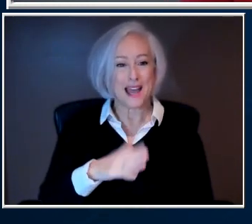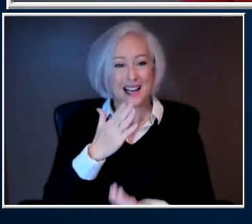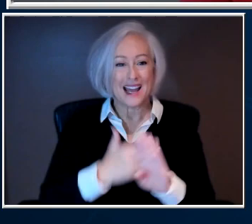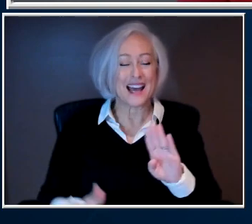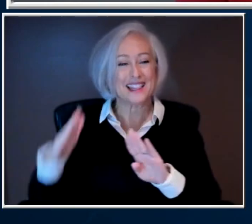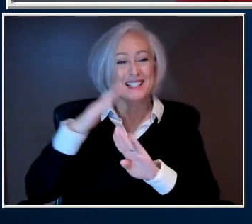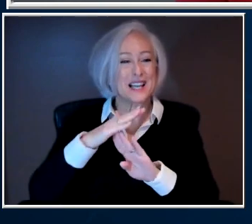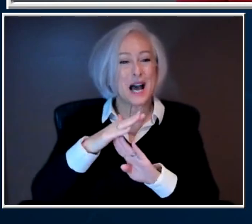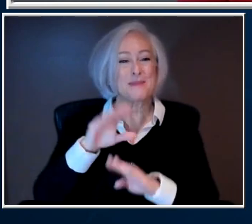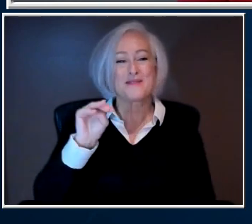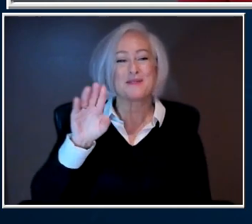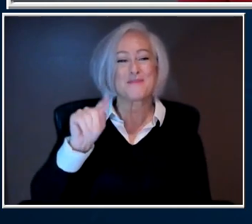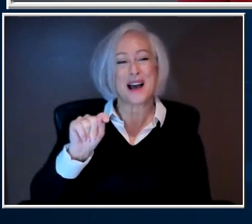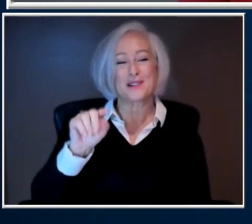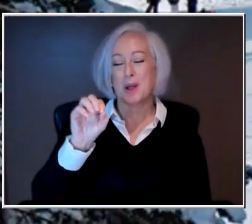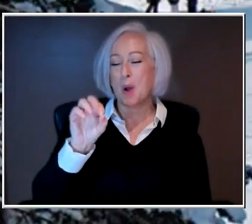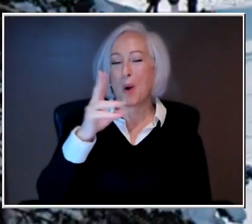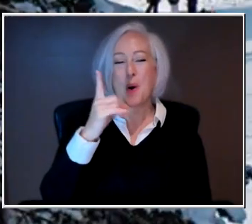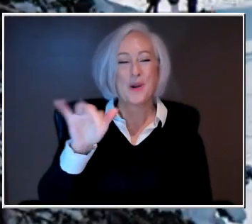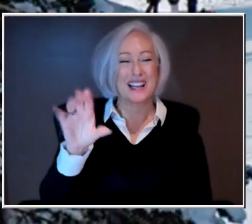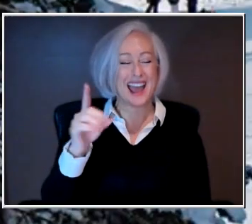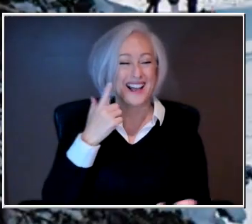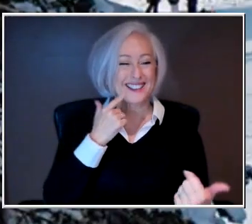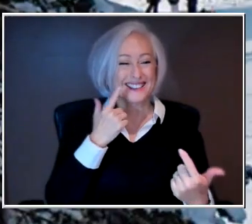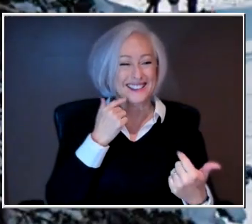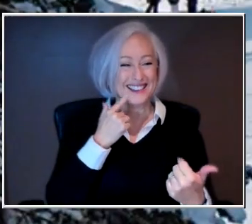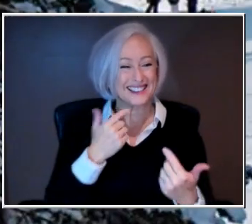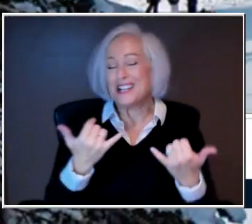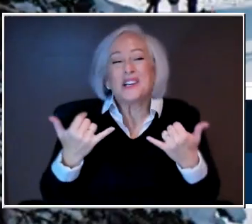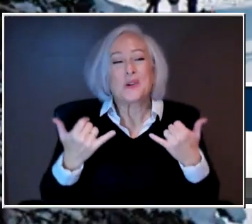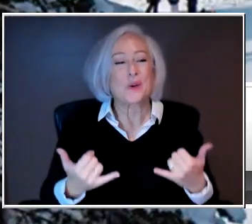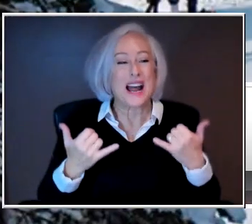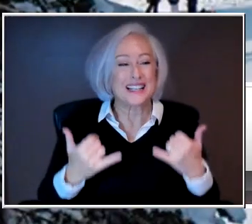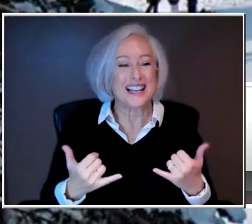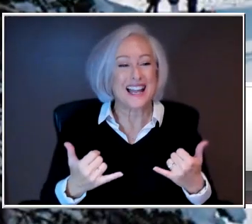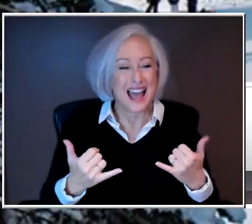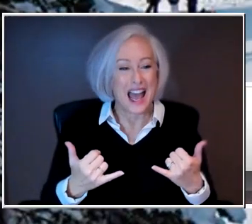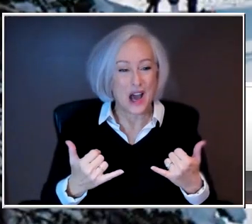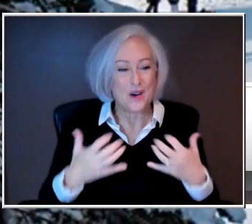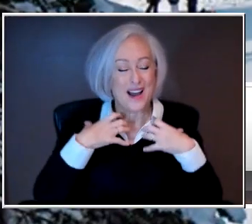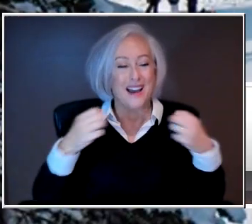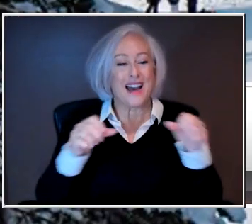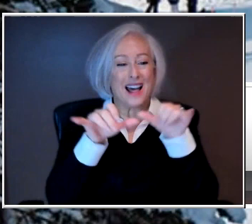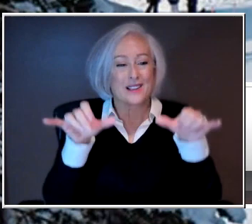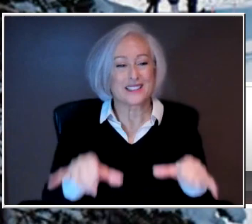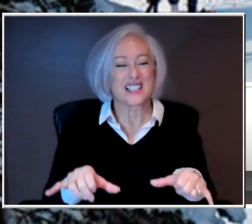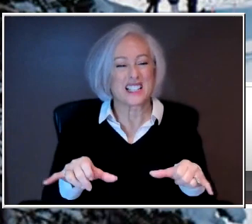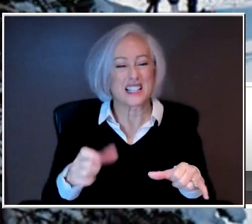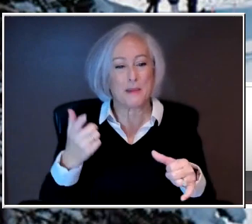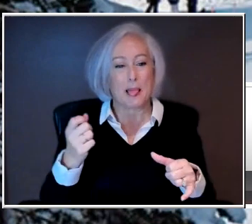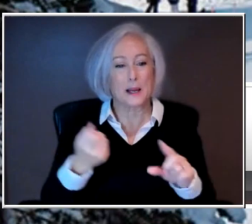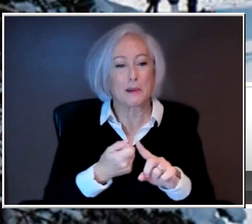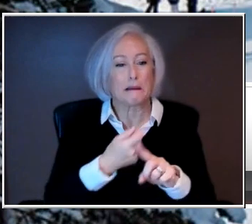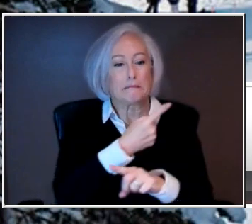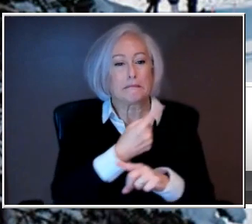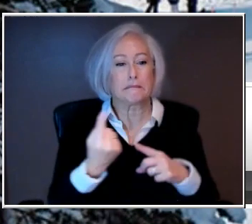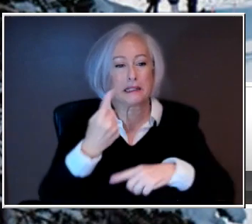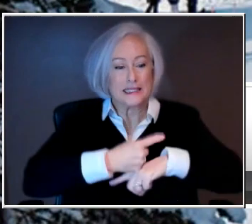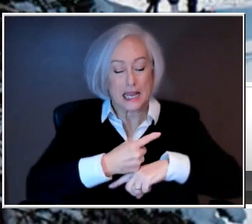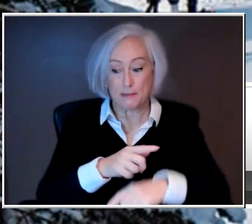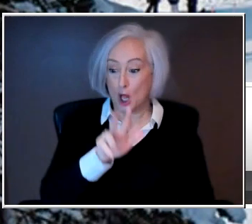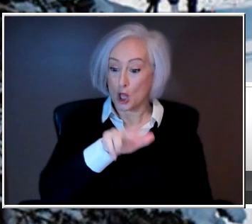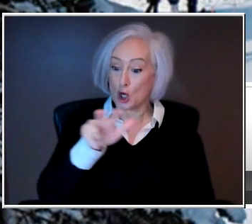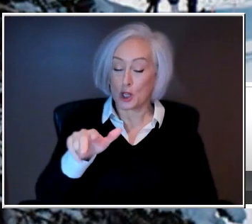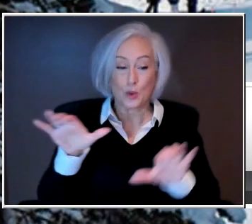you Nice. tell? Yeah. Right now in the health system, I know we've had some off days here. We have 33 active